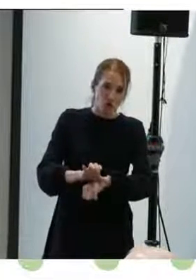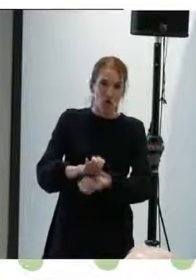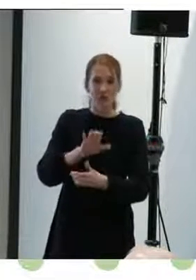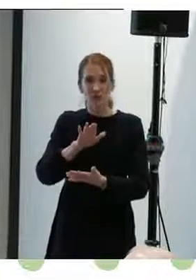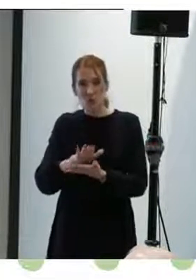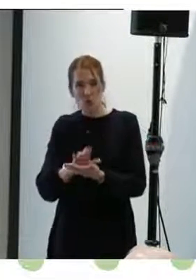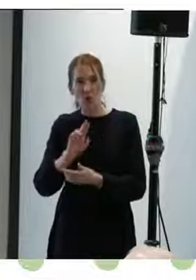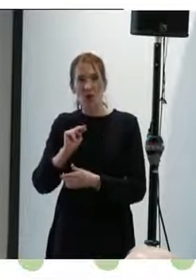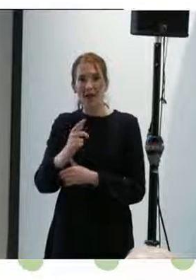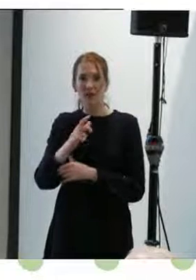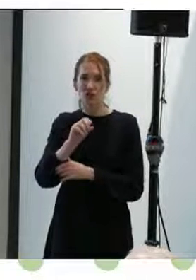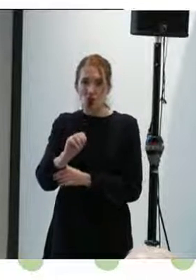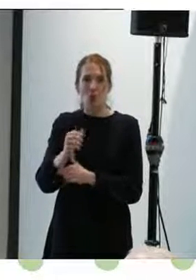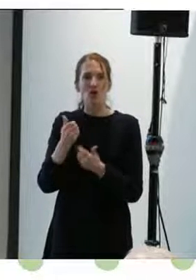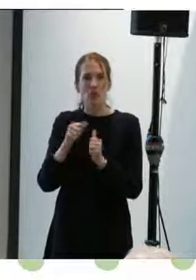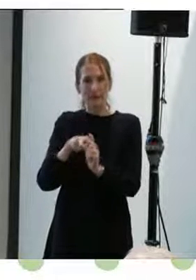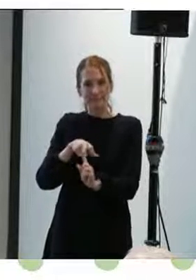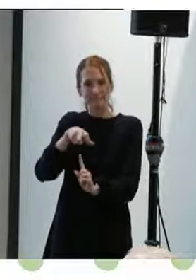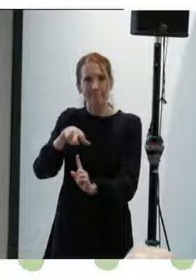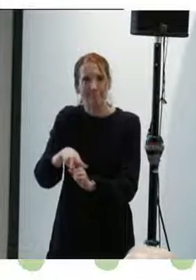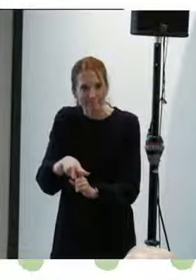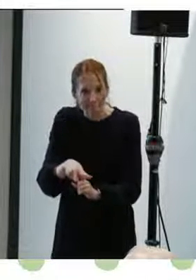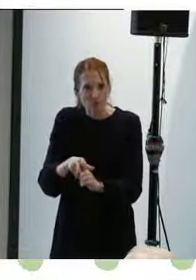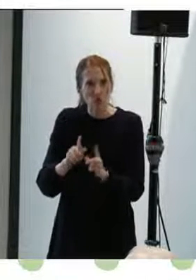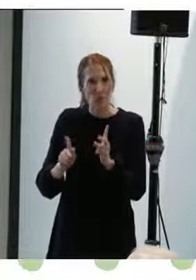focus on outreach to disadvantaged people.